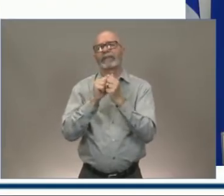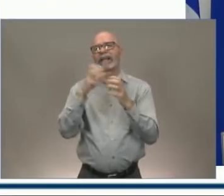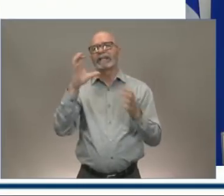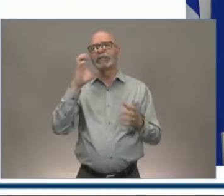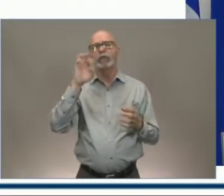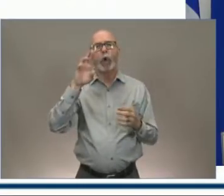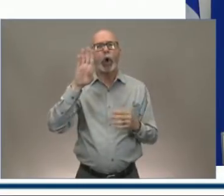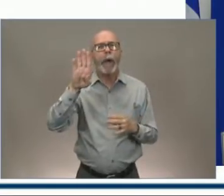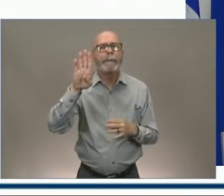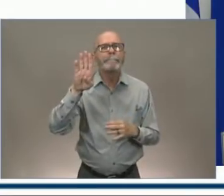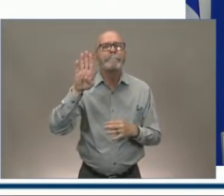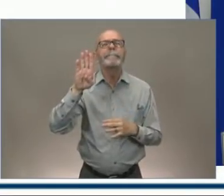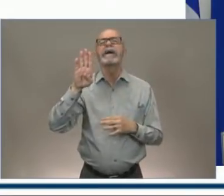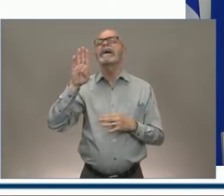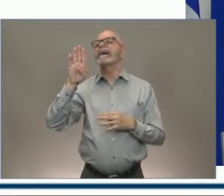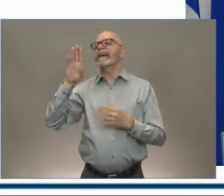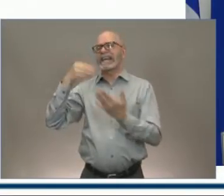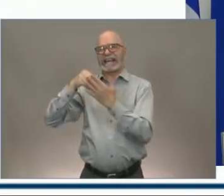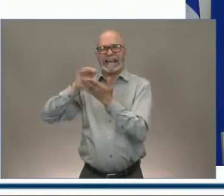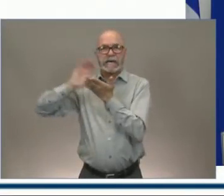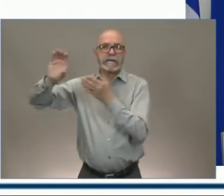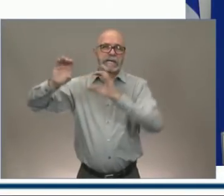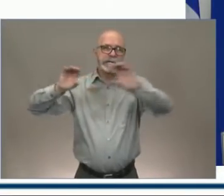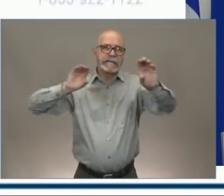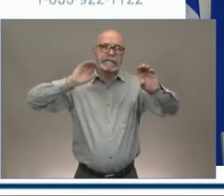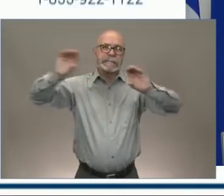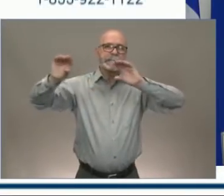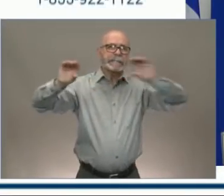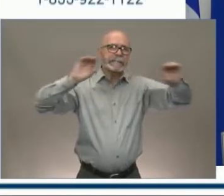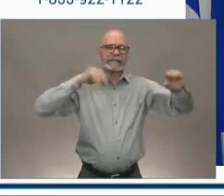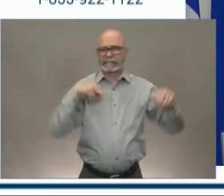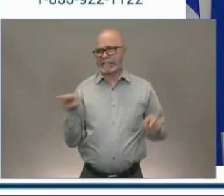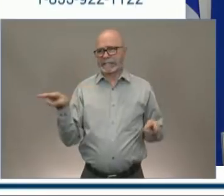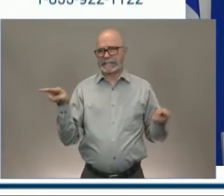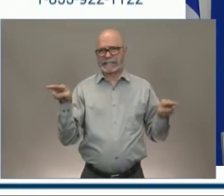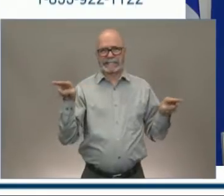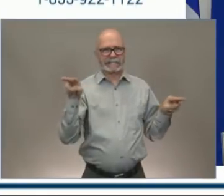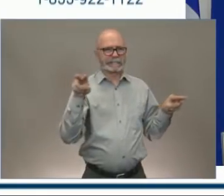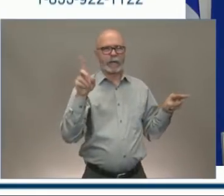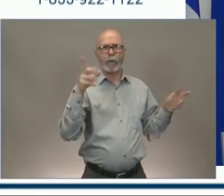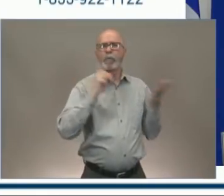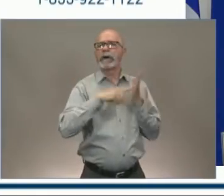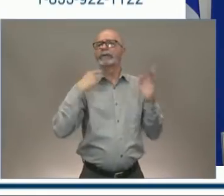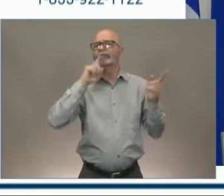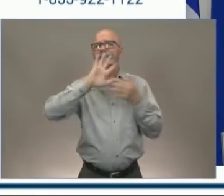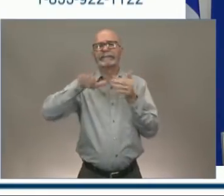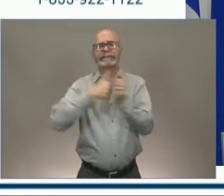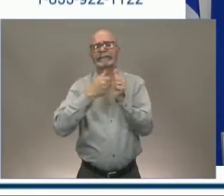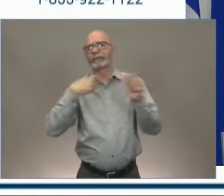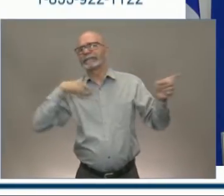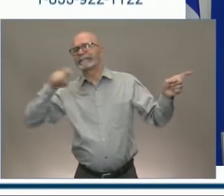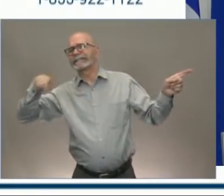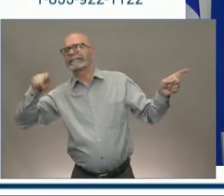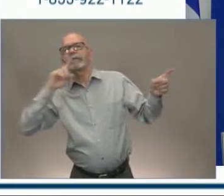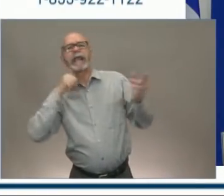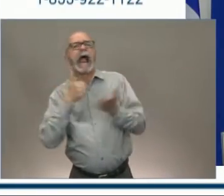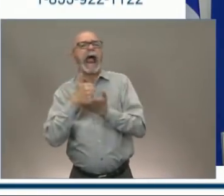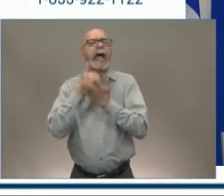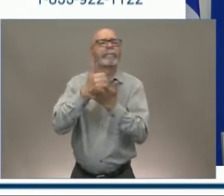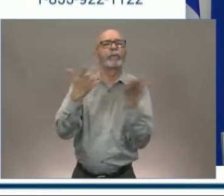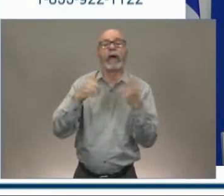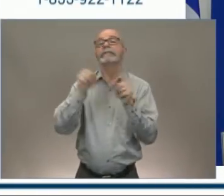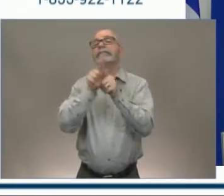assistance program. We've looked at our programs that we've helped with our struggling tourism sector in the past,